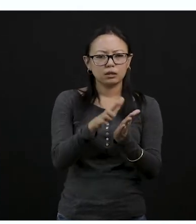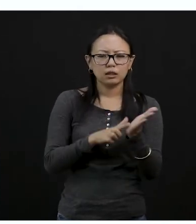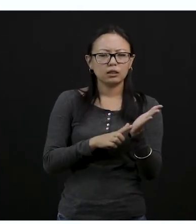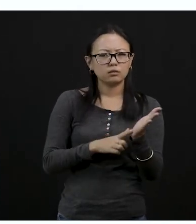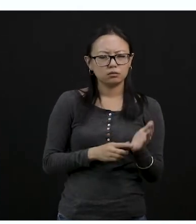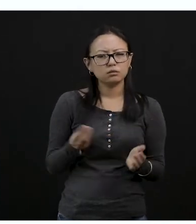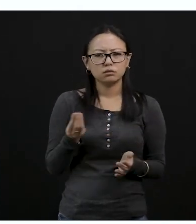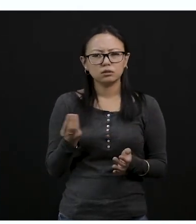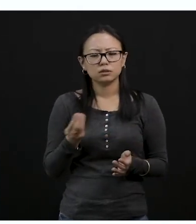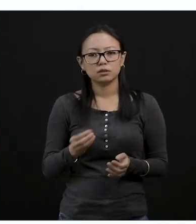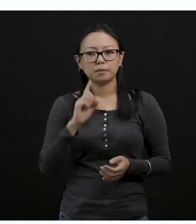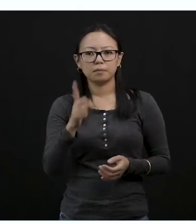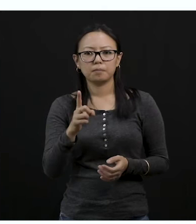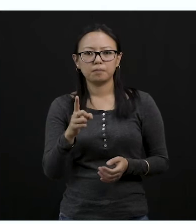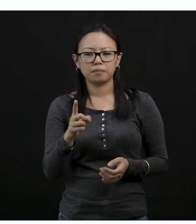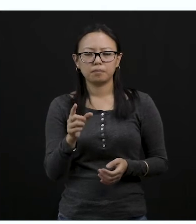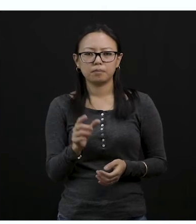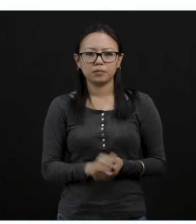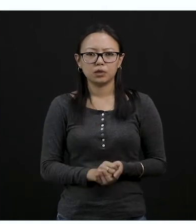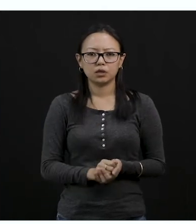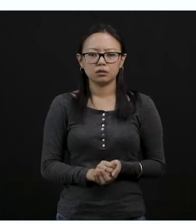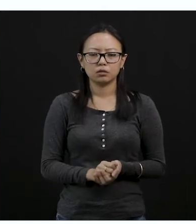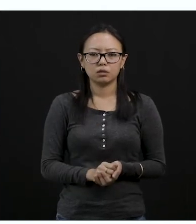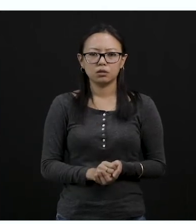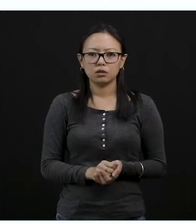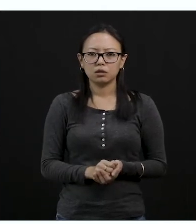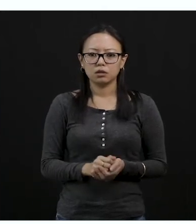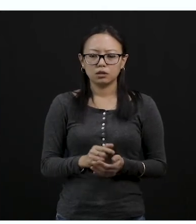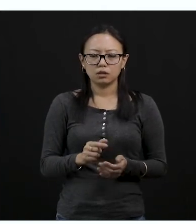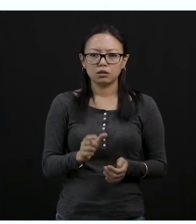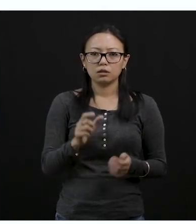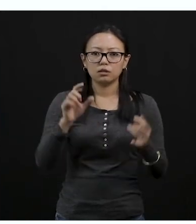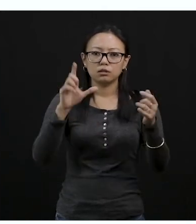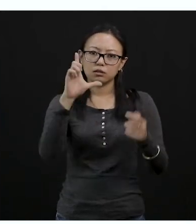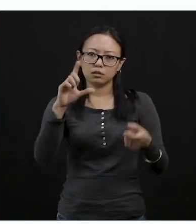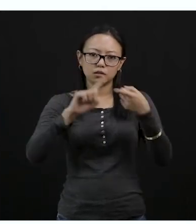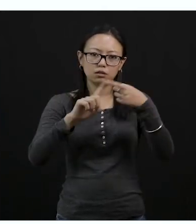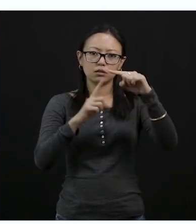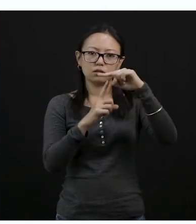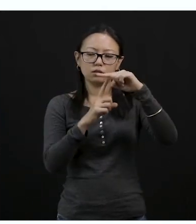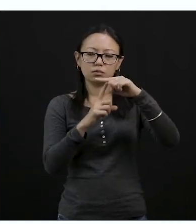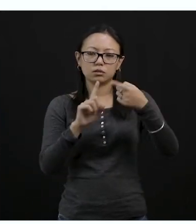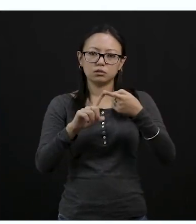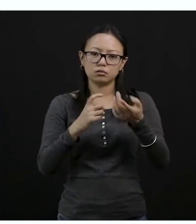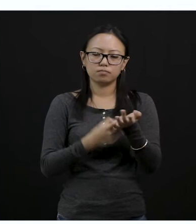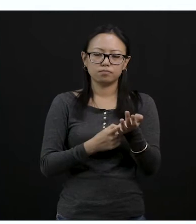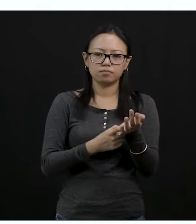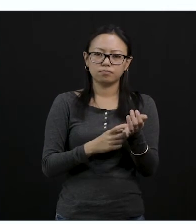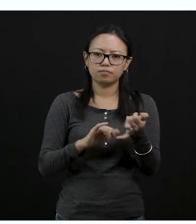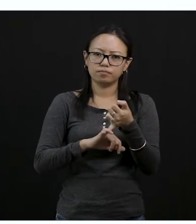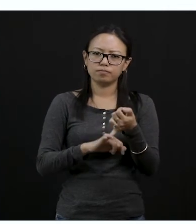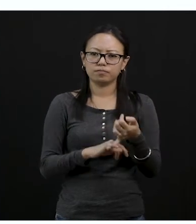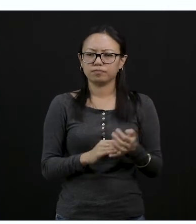like for example, you're writing a letter and it takes about 1 page, right? But in a letter, in a telegram,